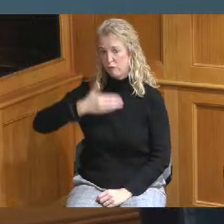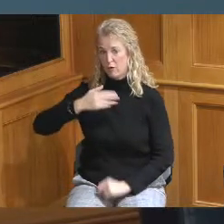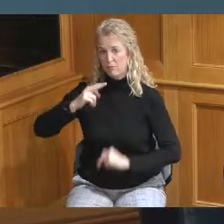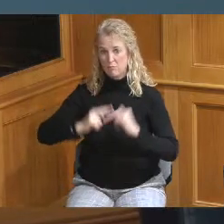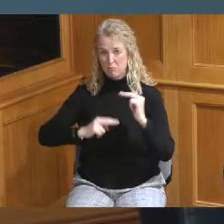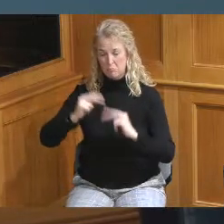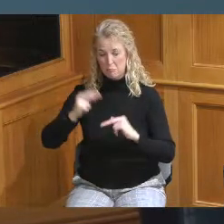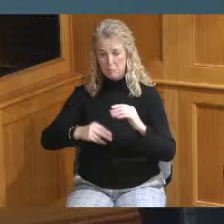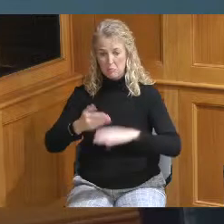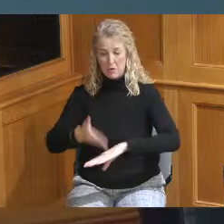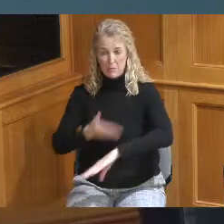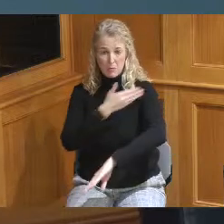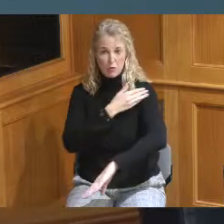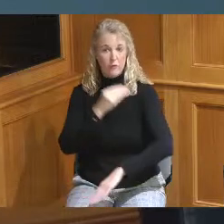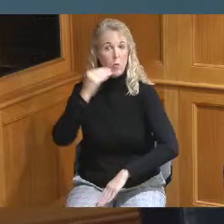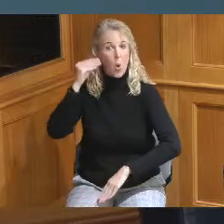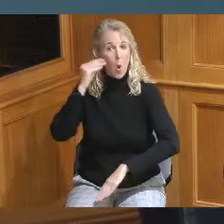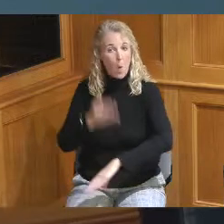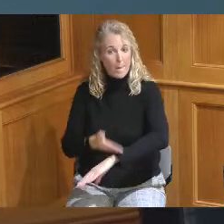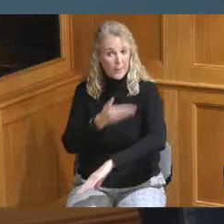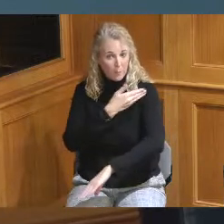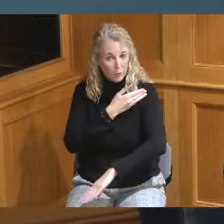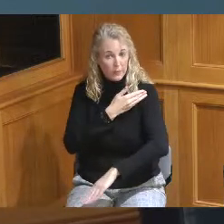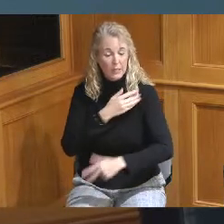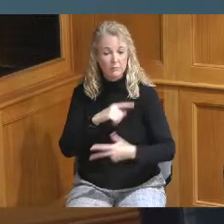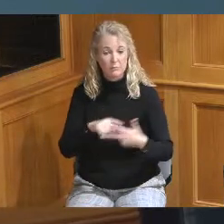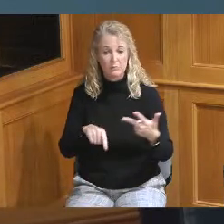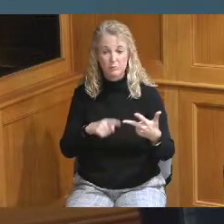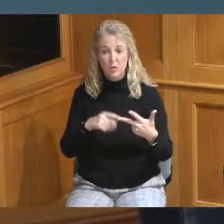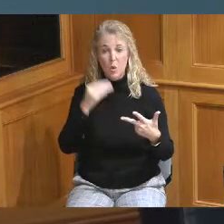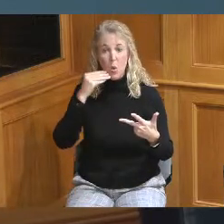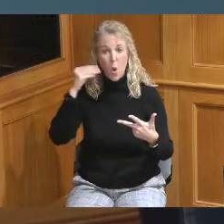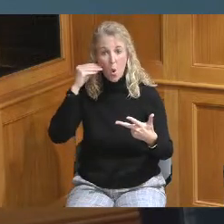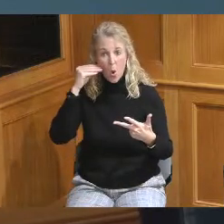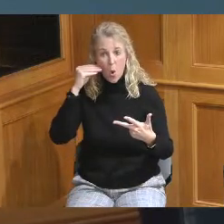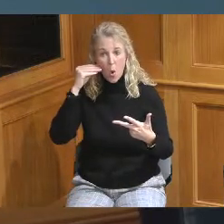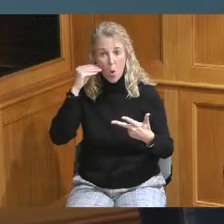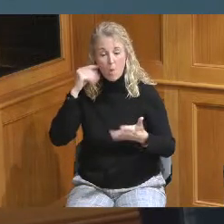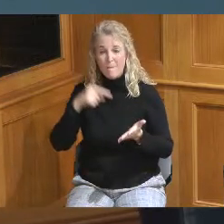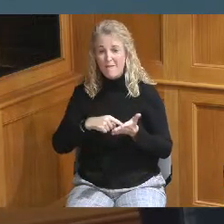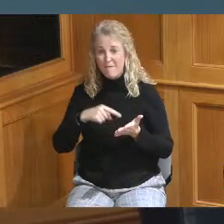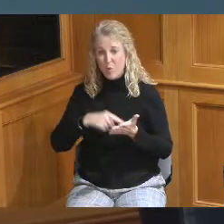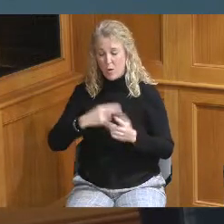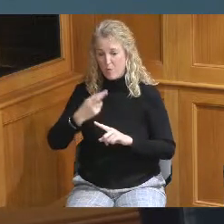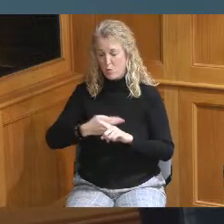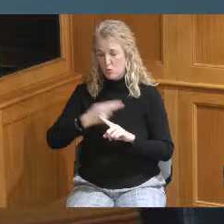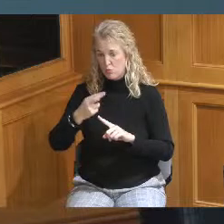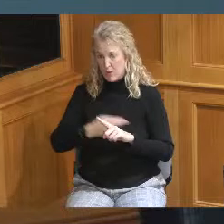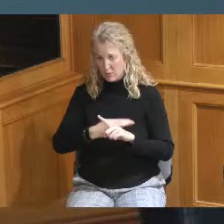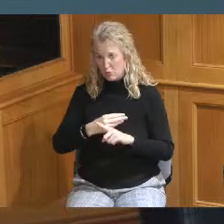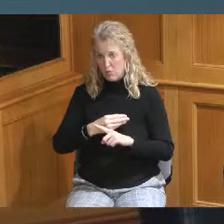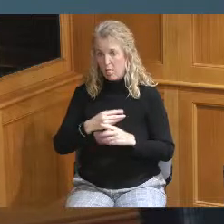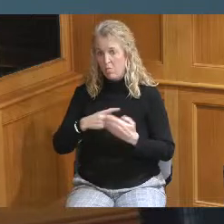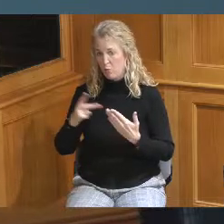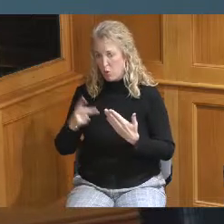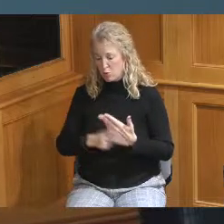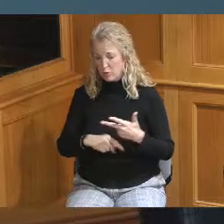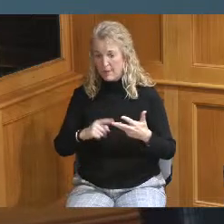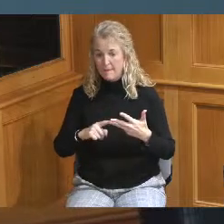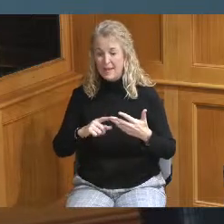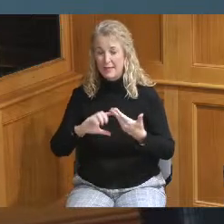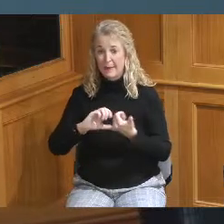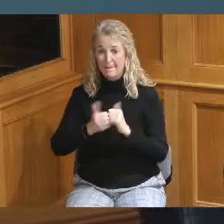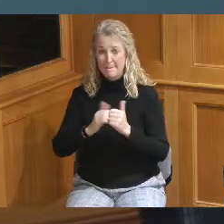the countywide home improvement program, the home and ARP affordable rental housing program, and the